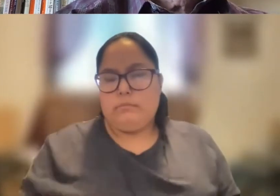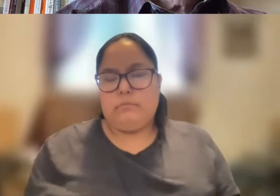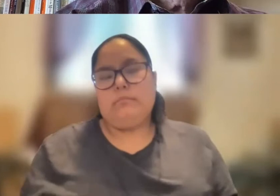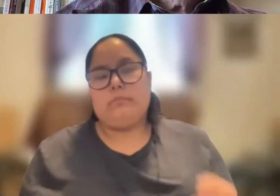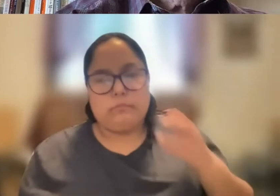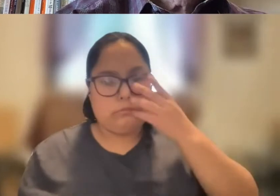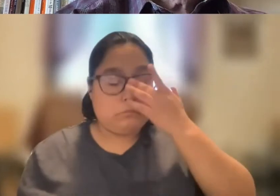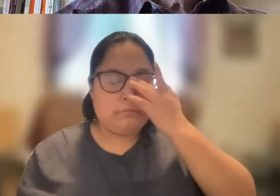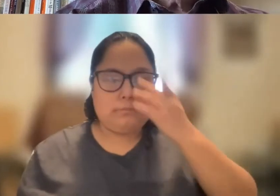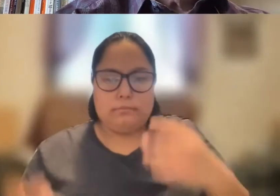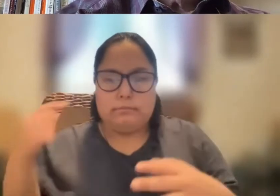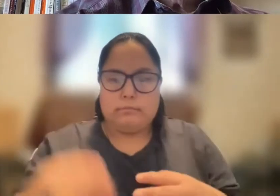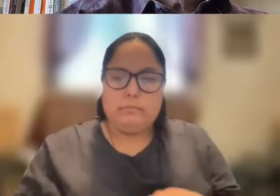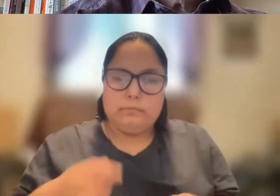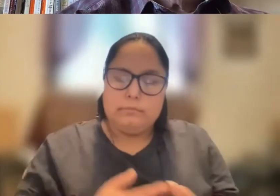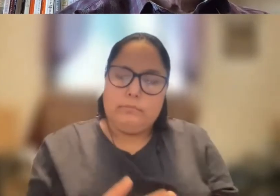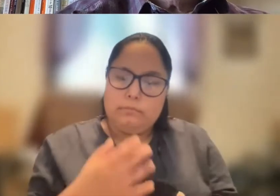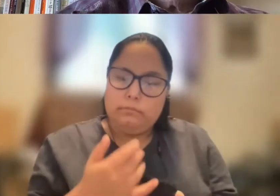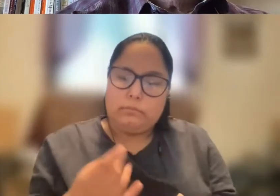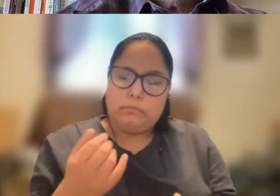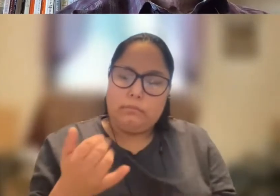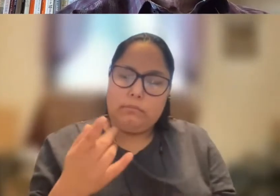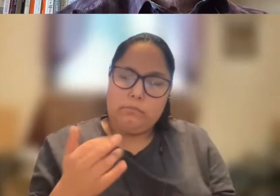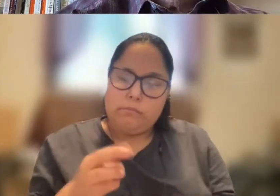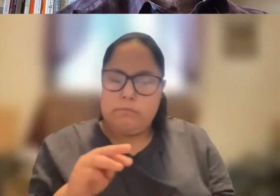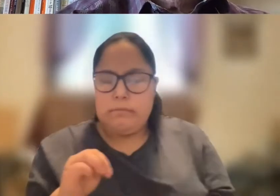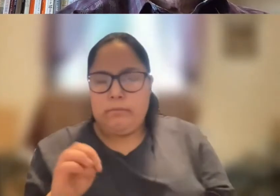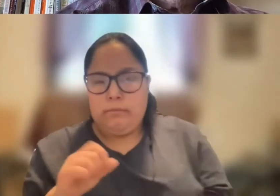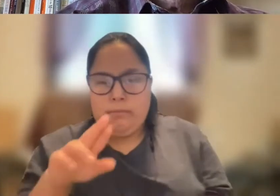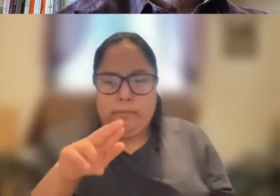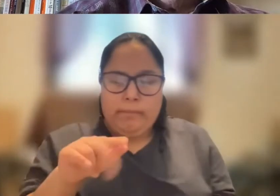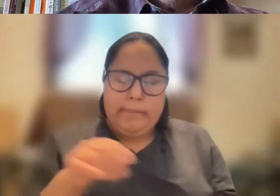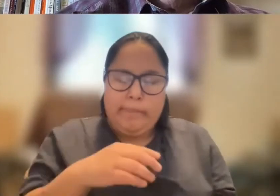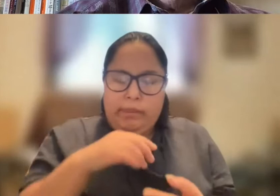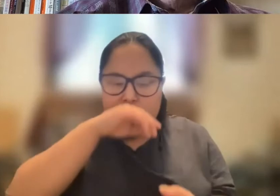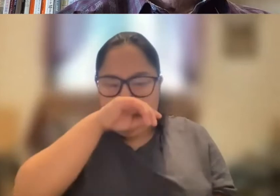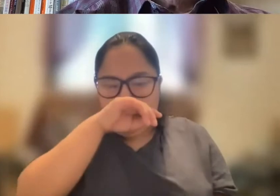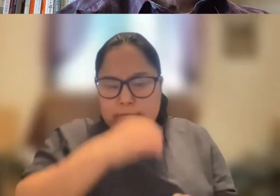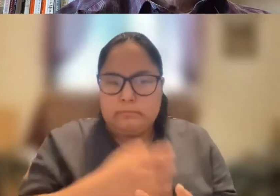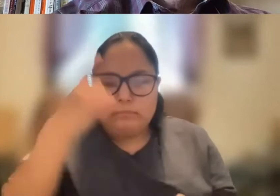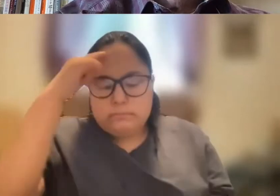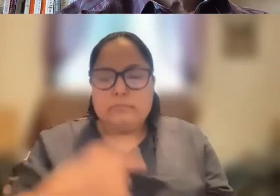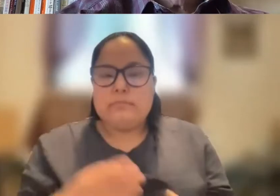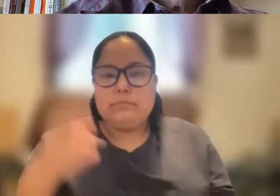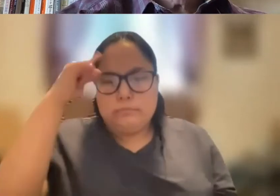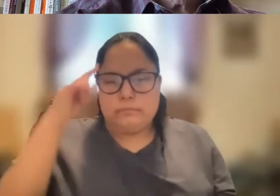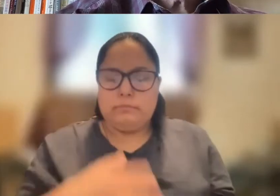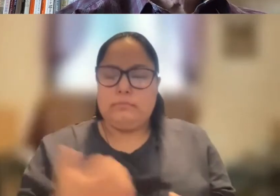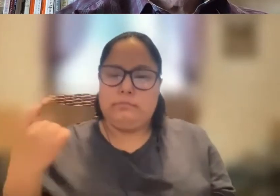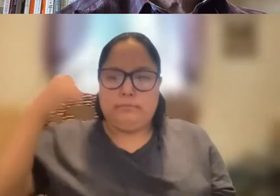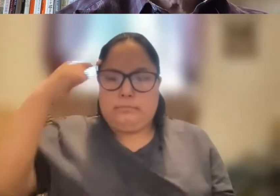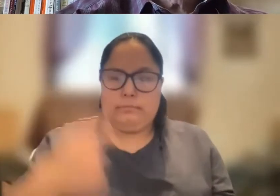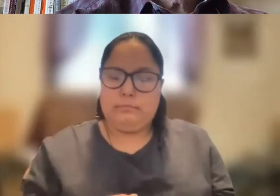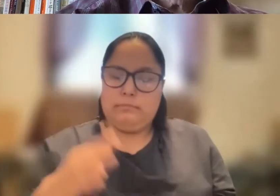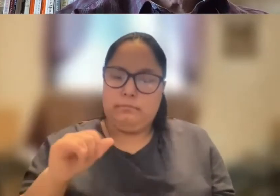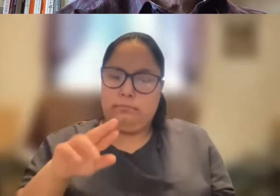The downside to that system is there's still investigations that are being conducted by the National